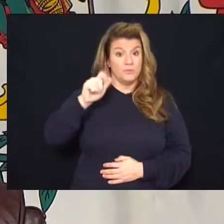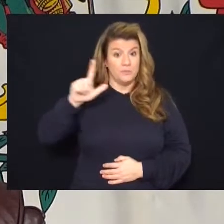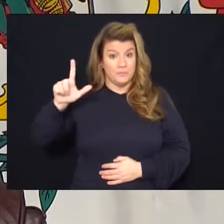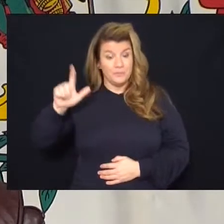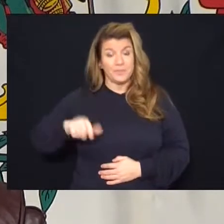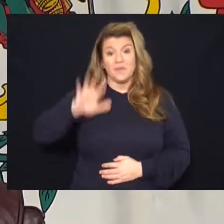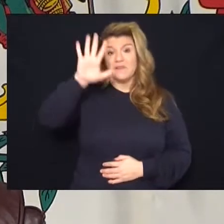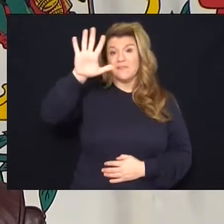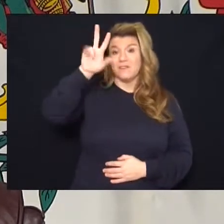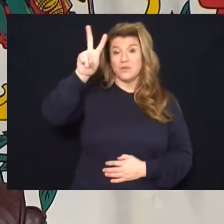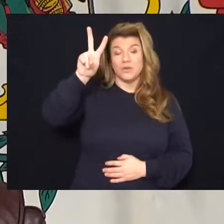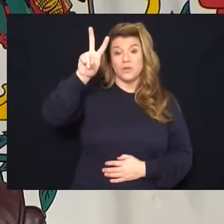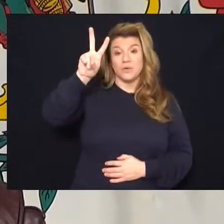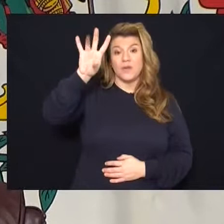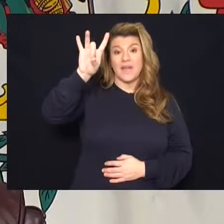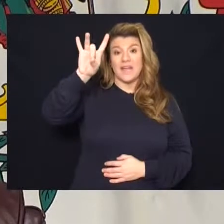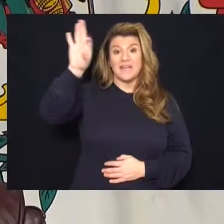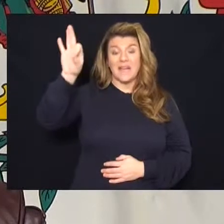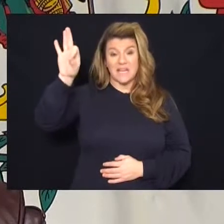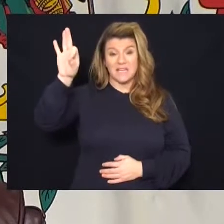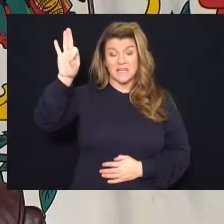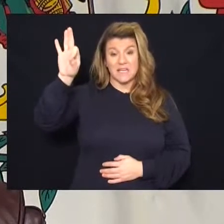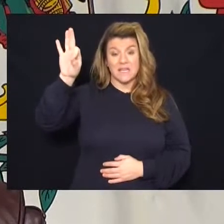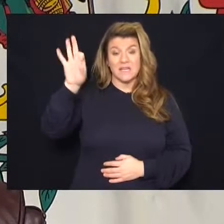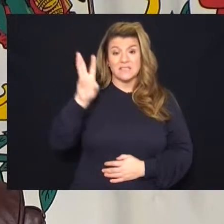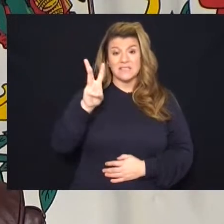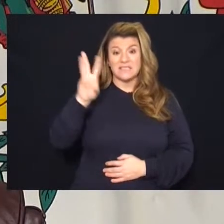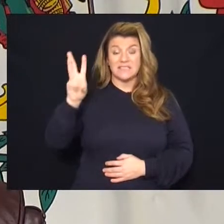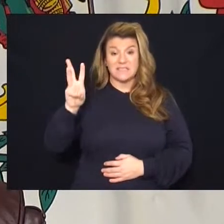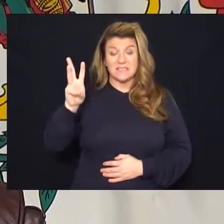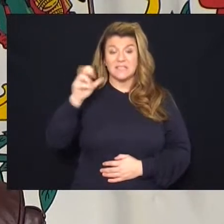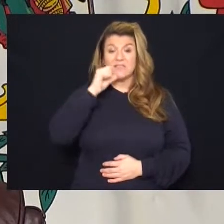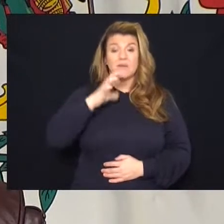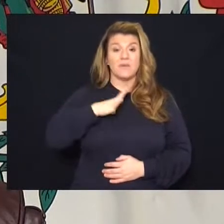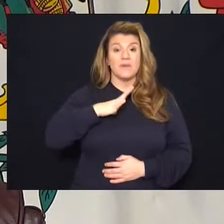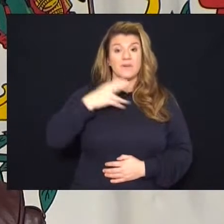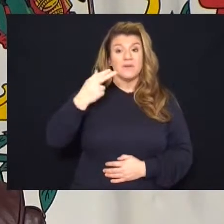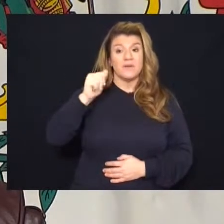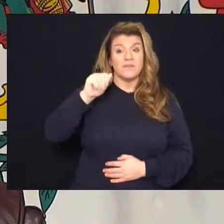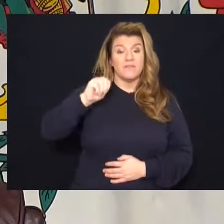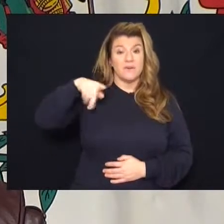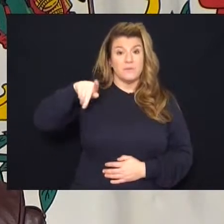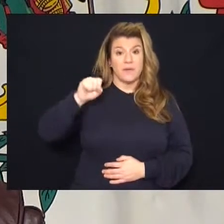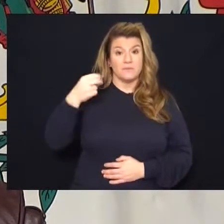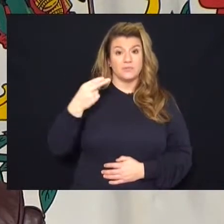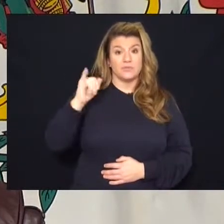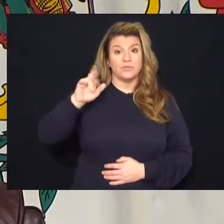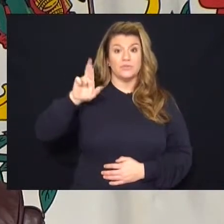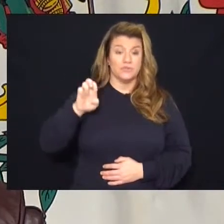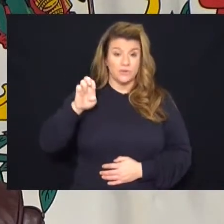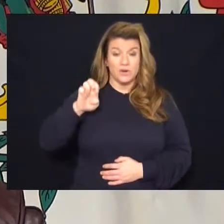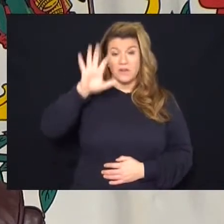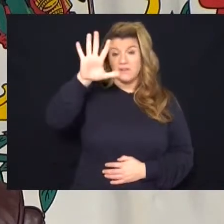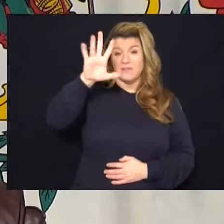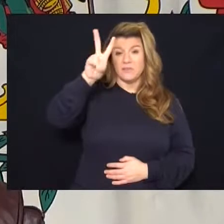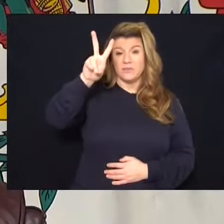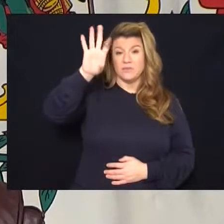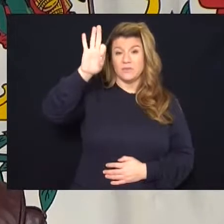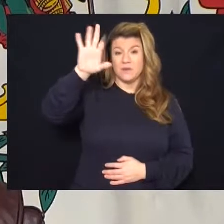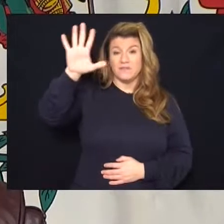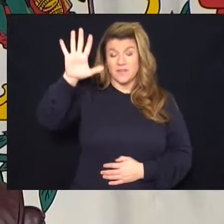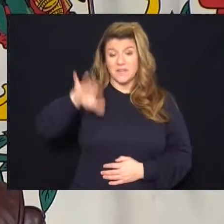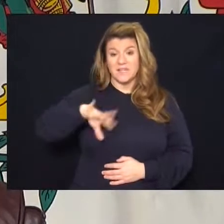The 5,289th death is a 66-year-old female from Hampshire County. The 5,290th death